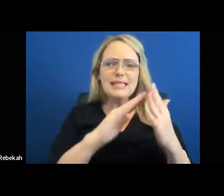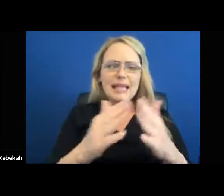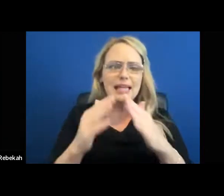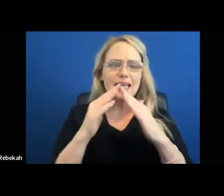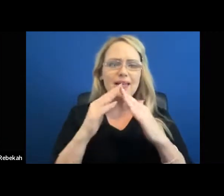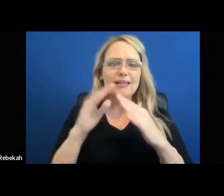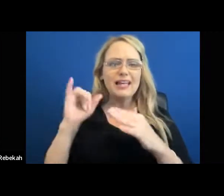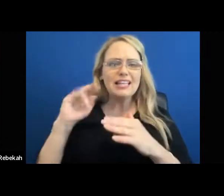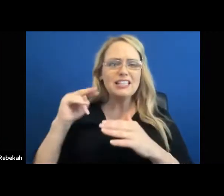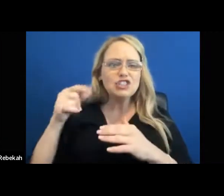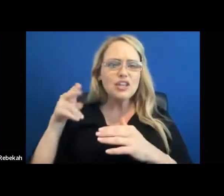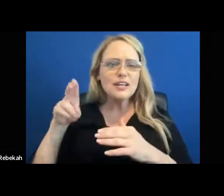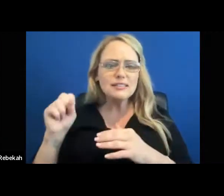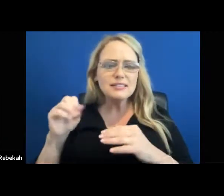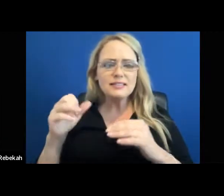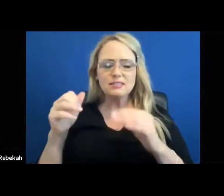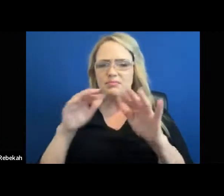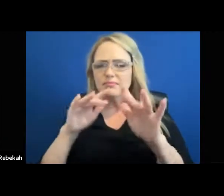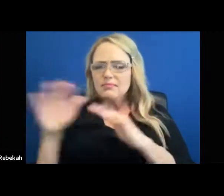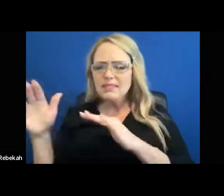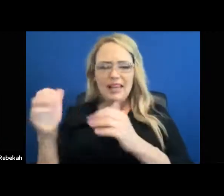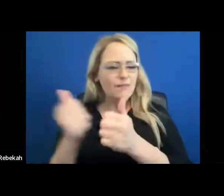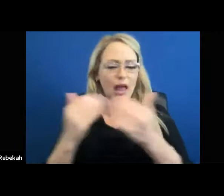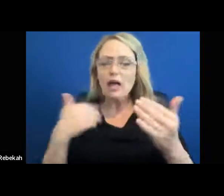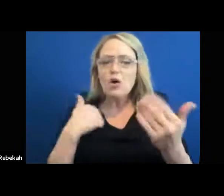right? So when we're talking about that, not to just think about,